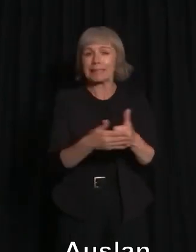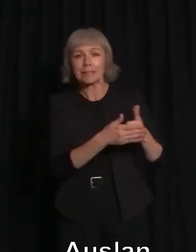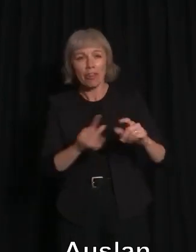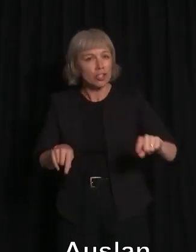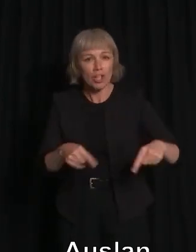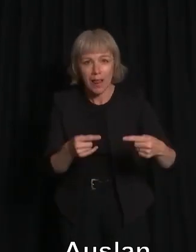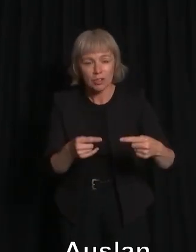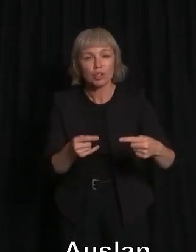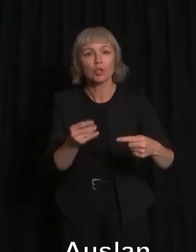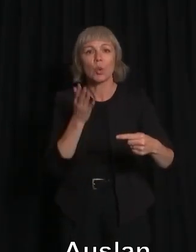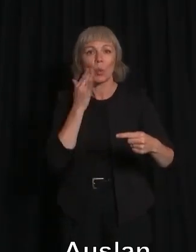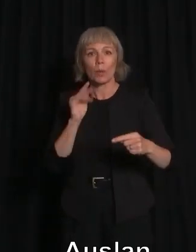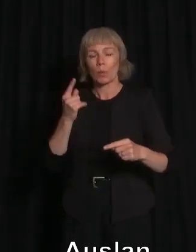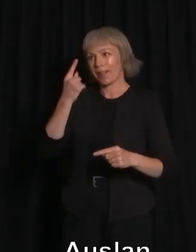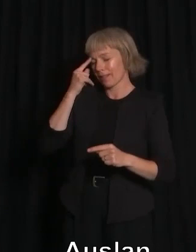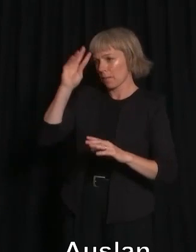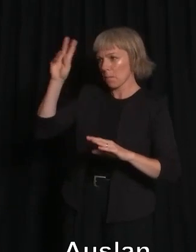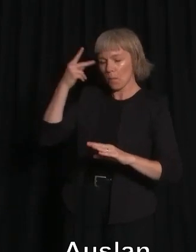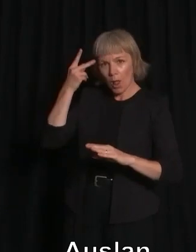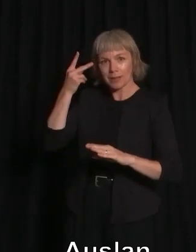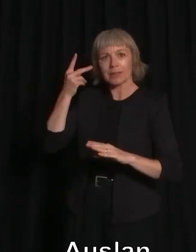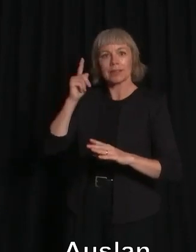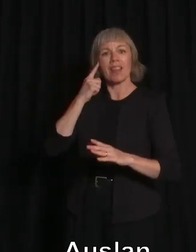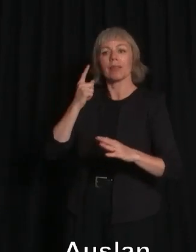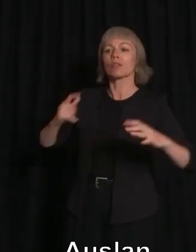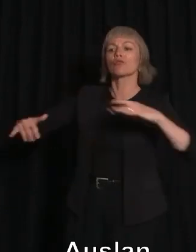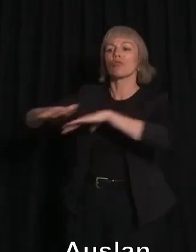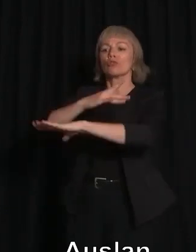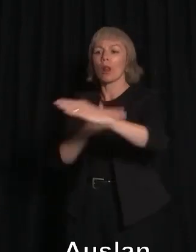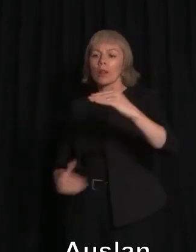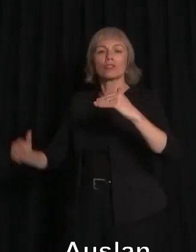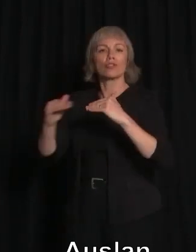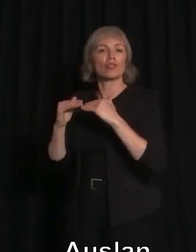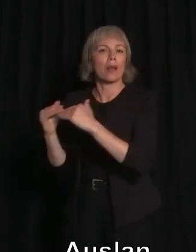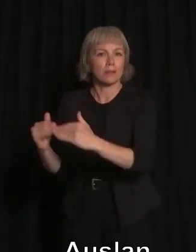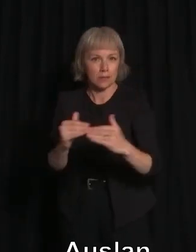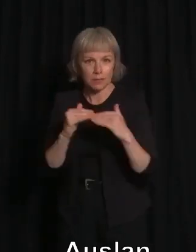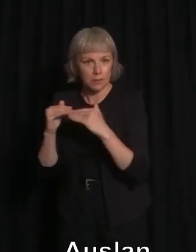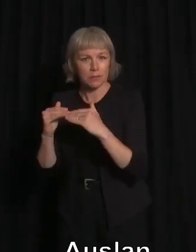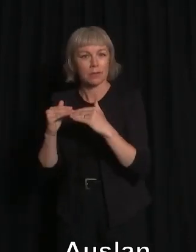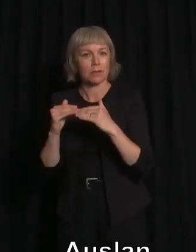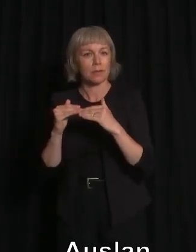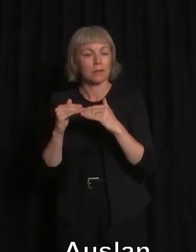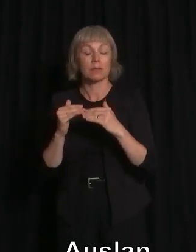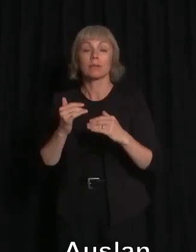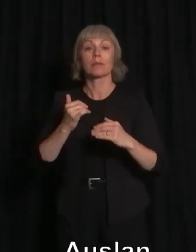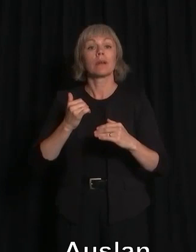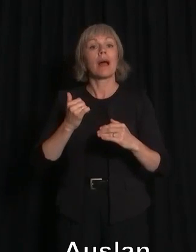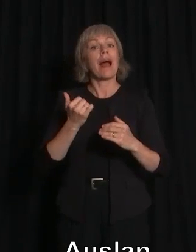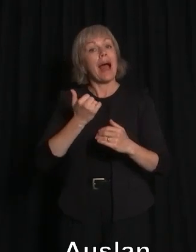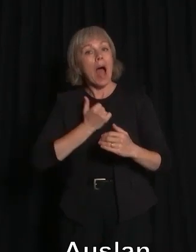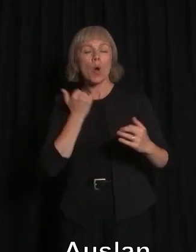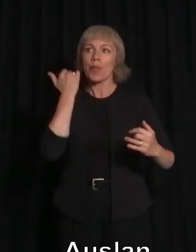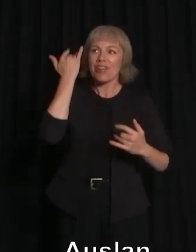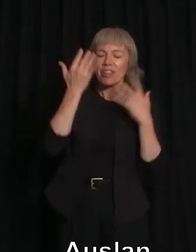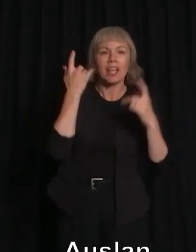political demands at the service of wider social justice. And this is why I pay tribute to feminist thinking for that most